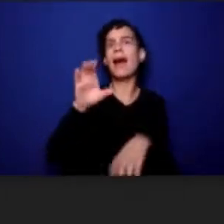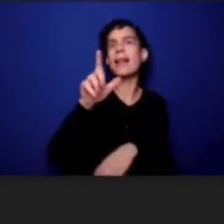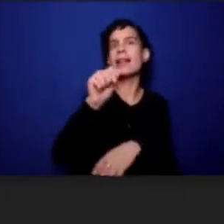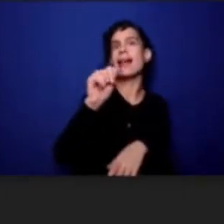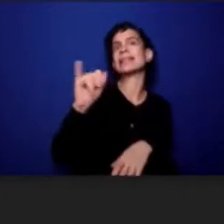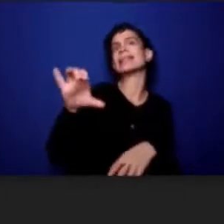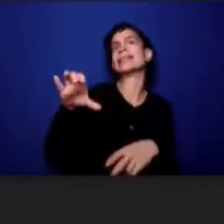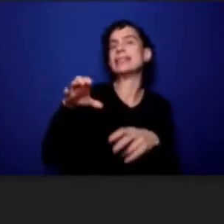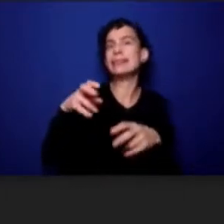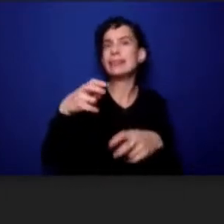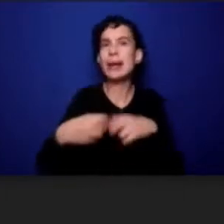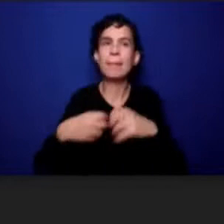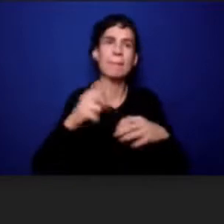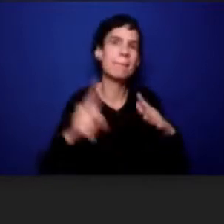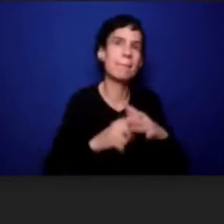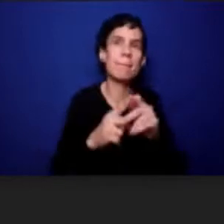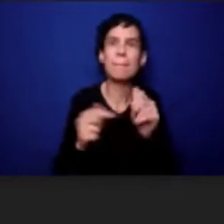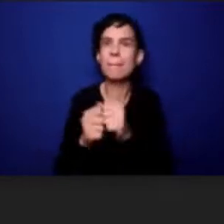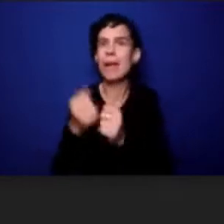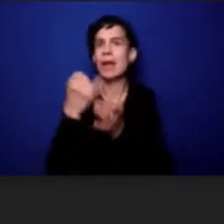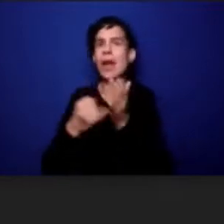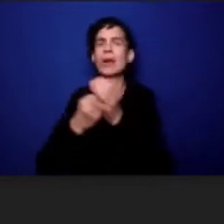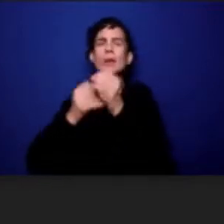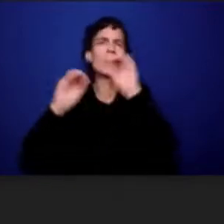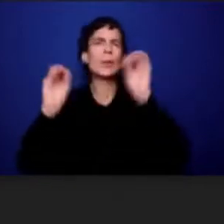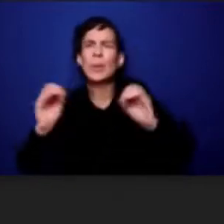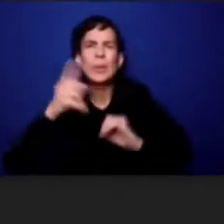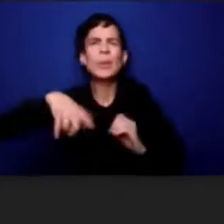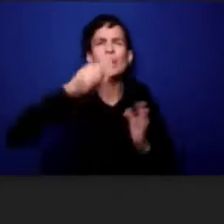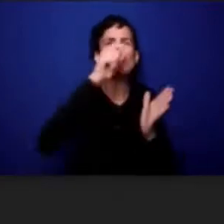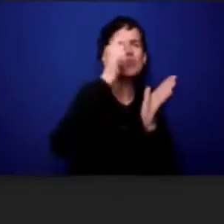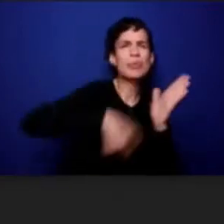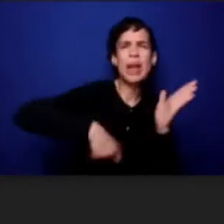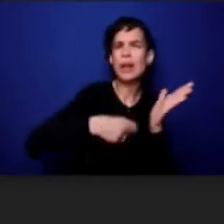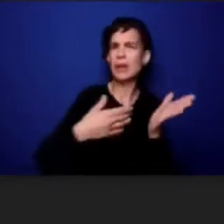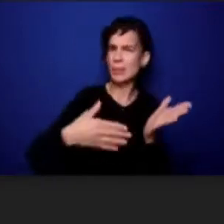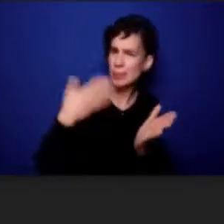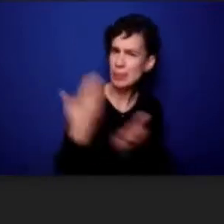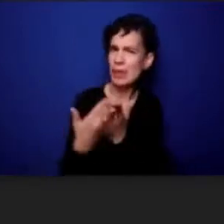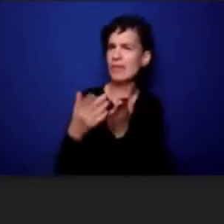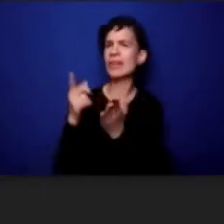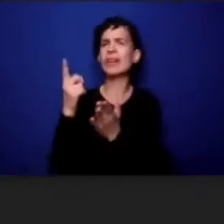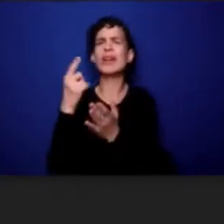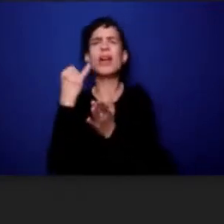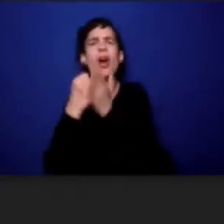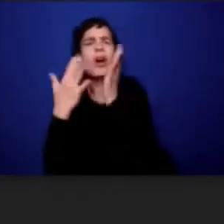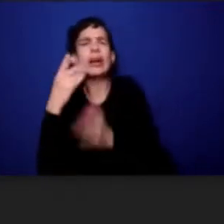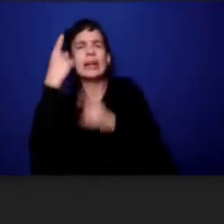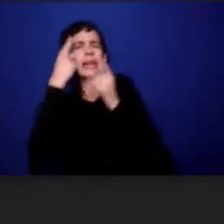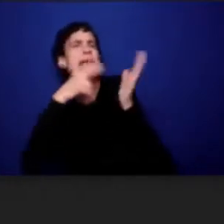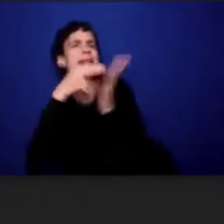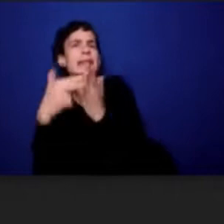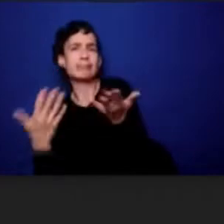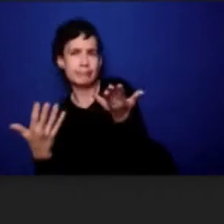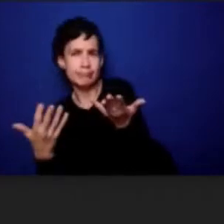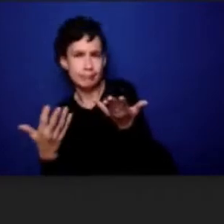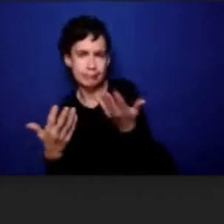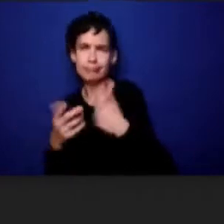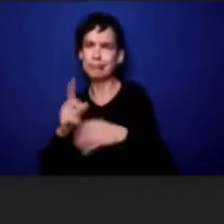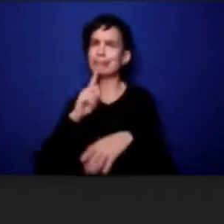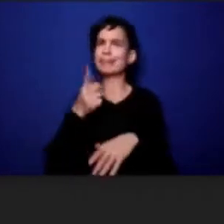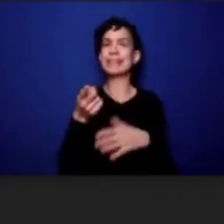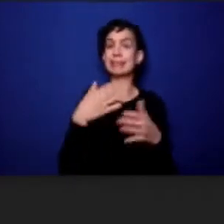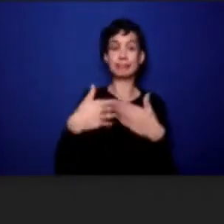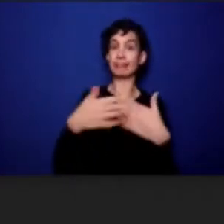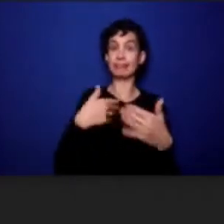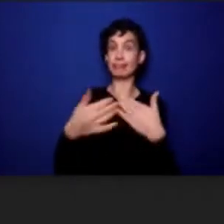history. Right. But I know it's, I think there's still value in speculation in a lot of cases, even if it gives you just a creative